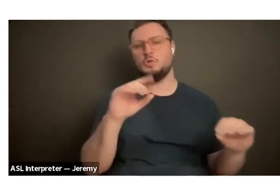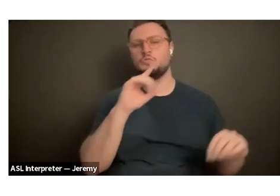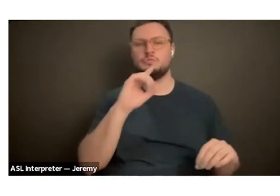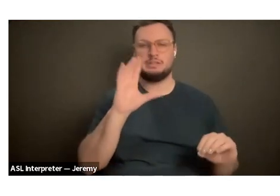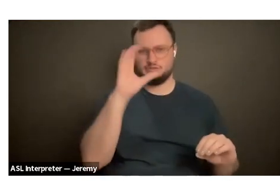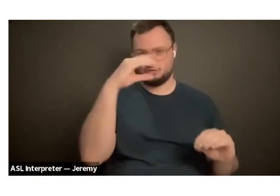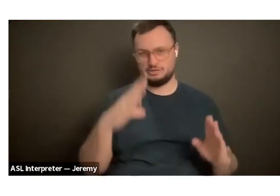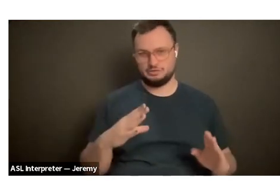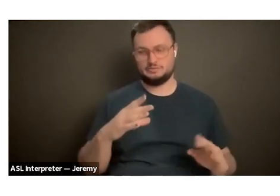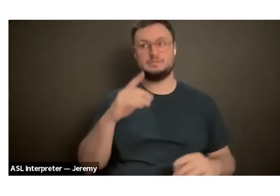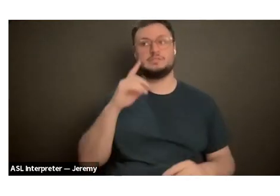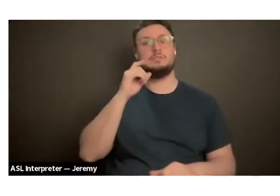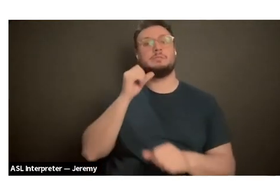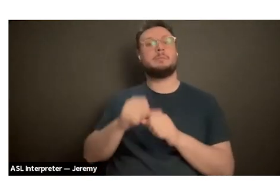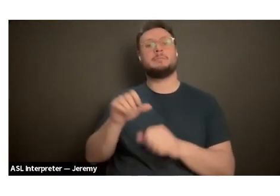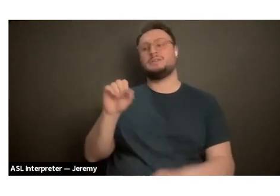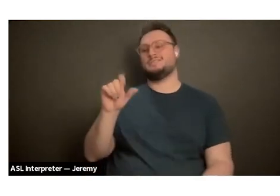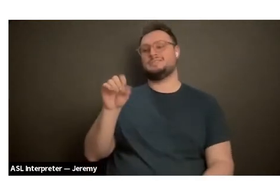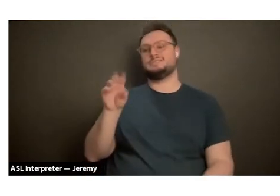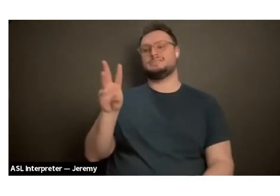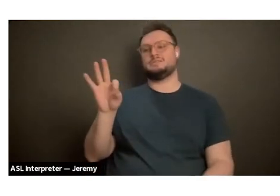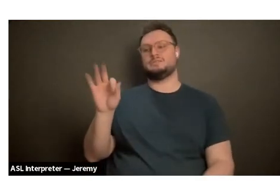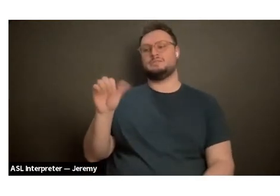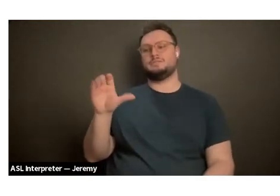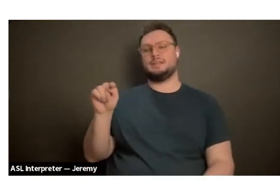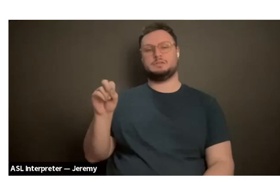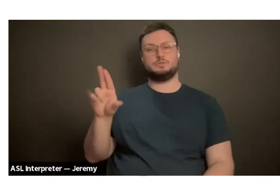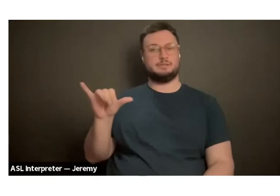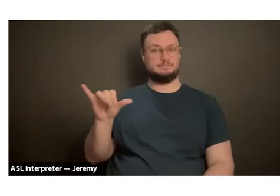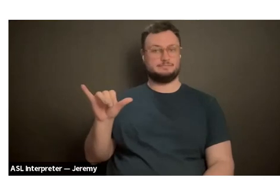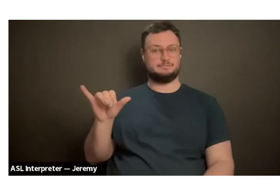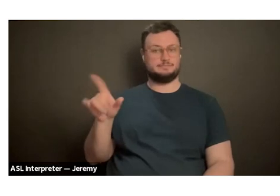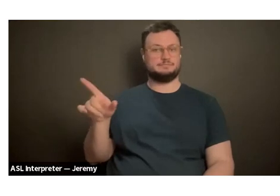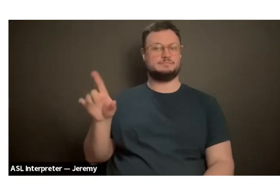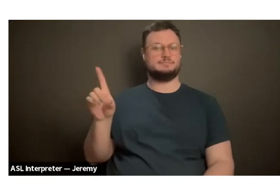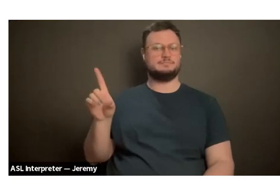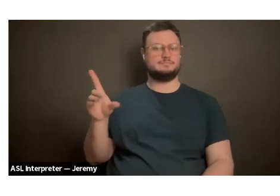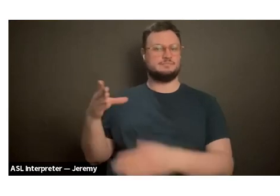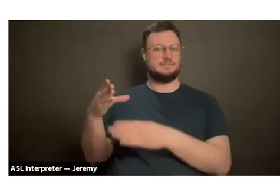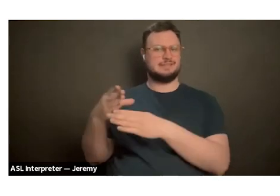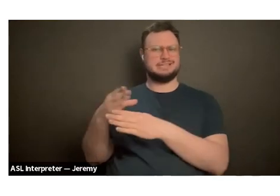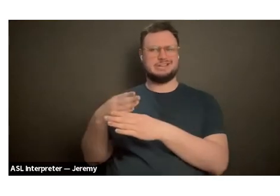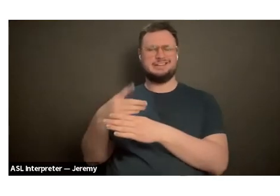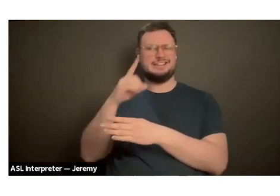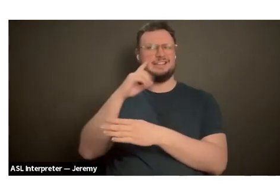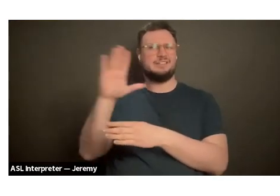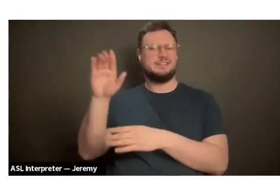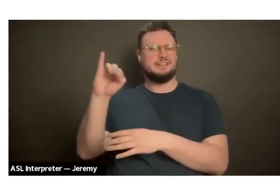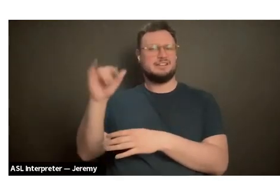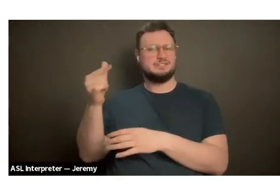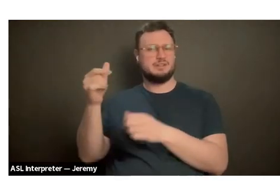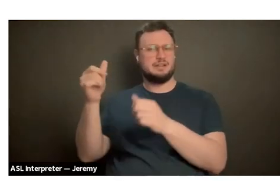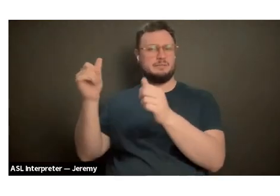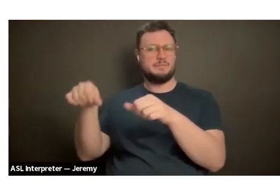a very challenging comment. It was so again, Surf Factory shared something on the Instagram page that was slightly